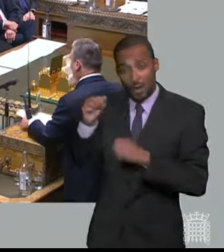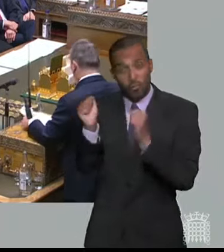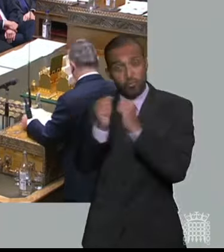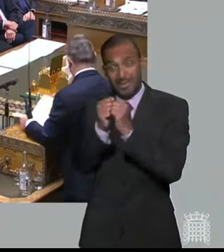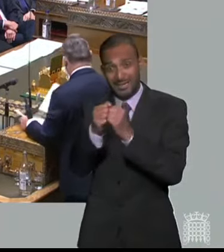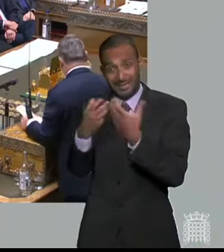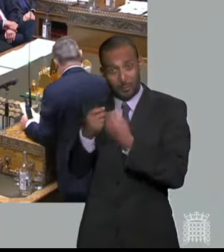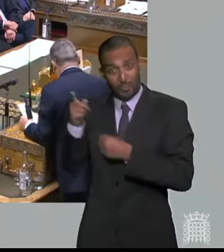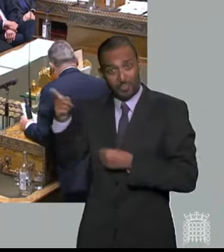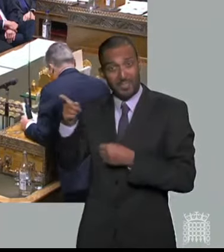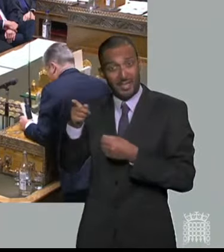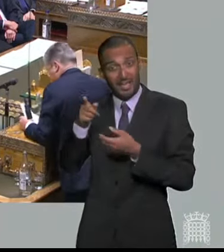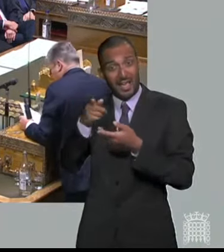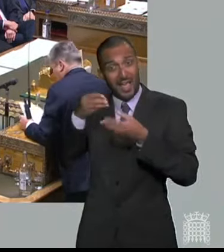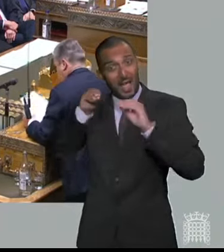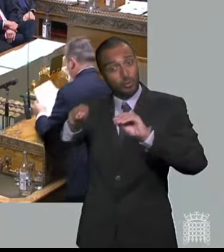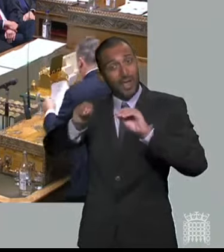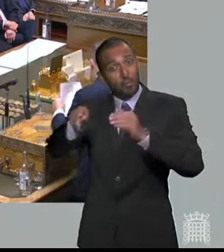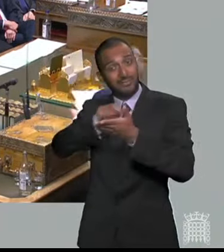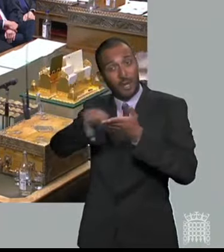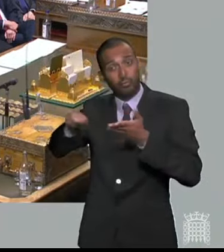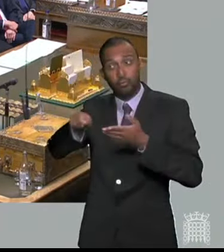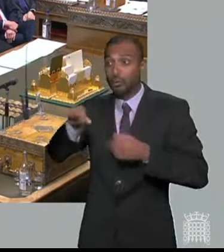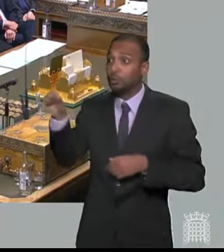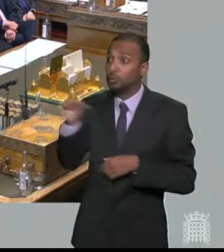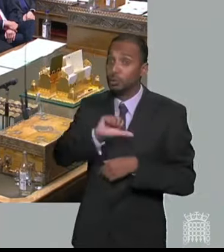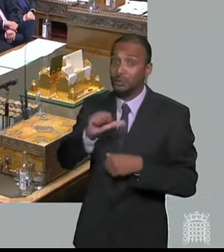a good job?